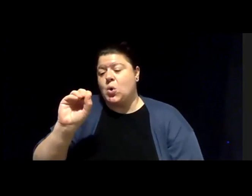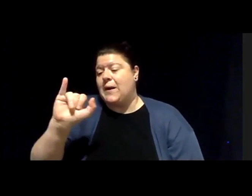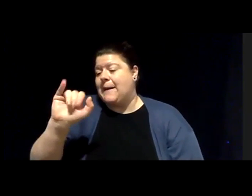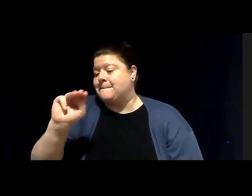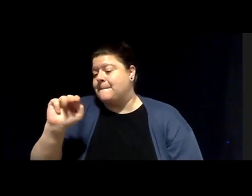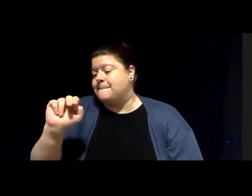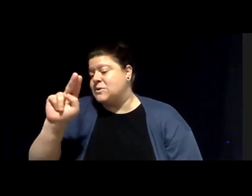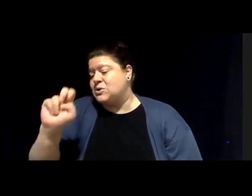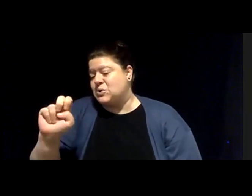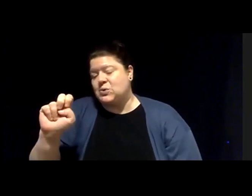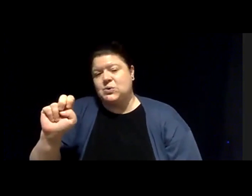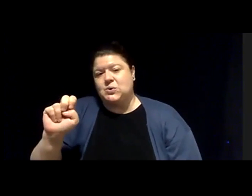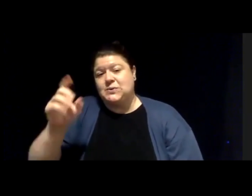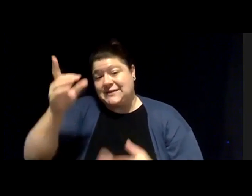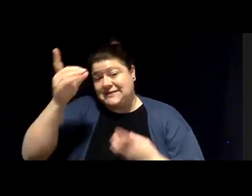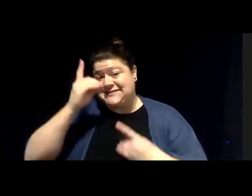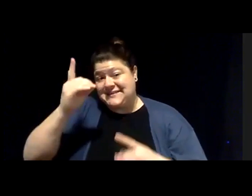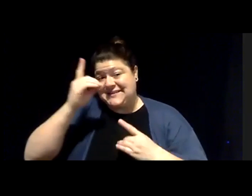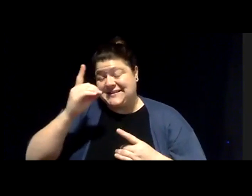a rheumatologist.